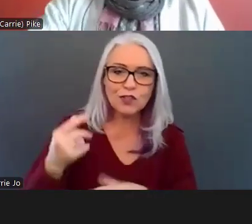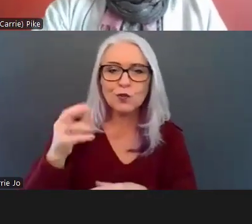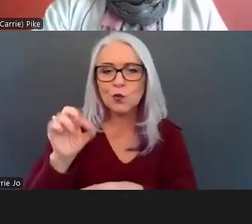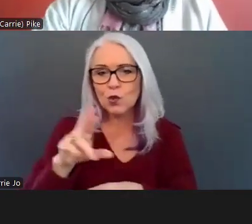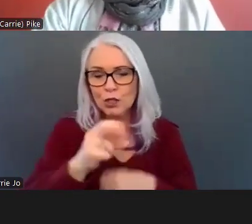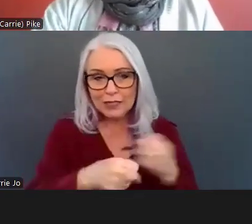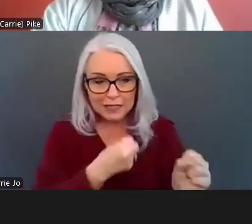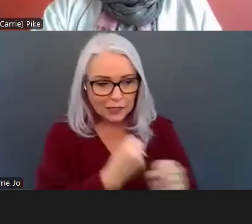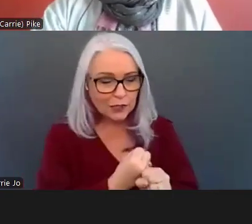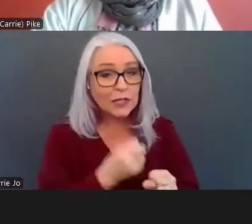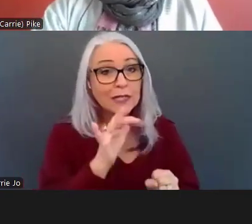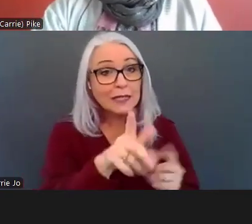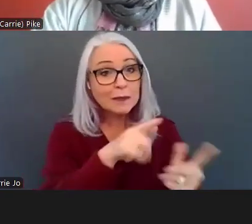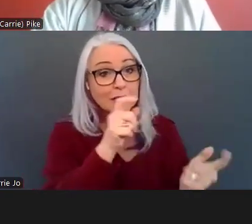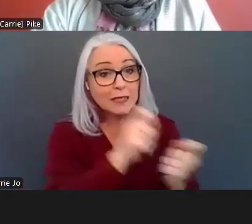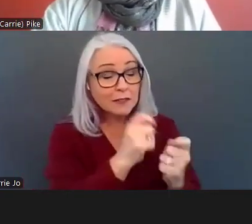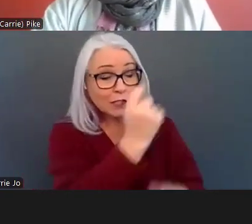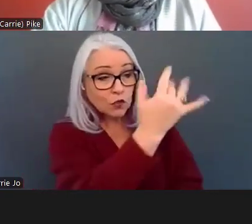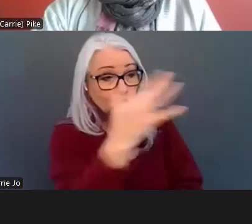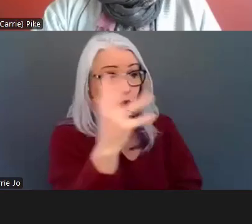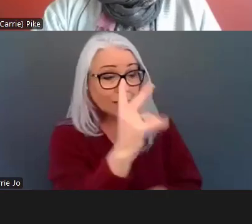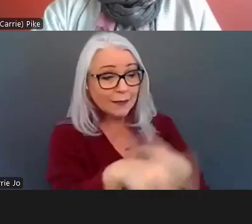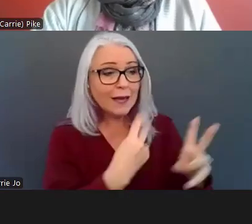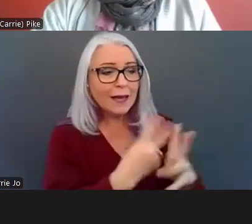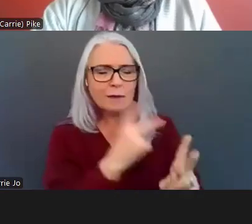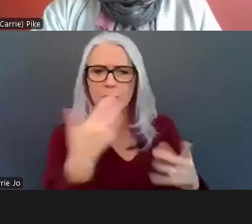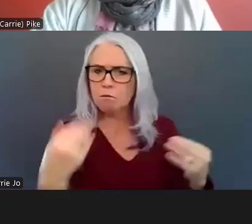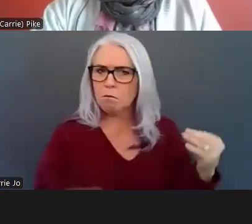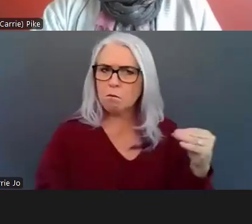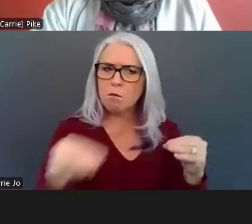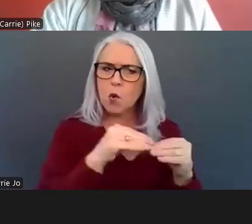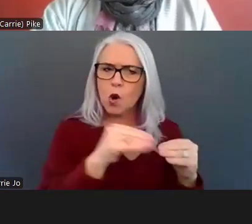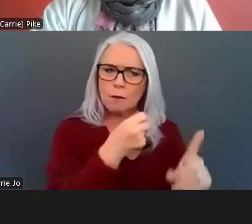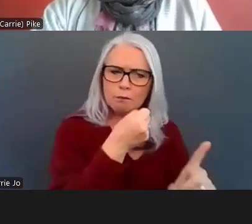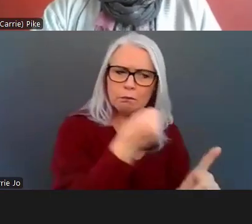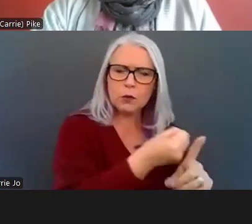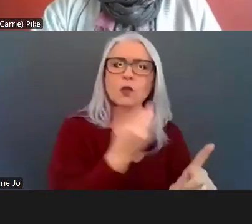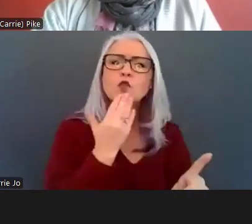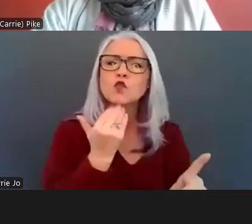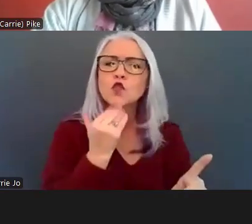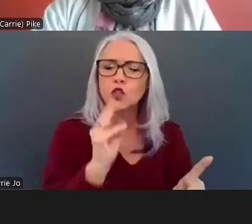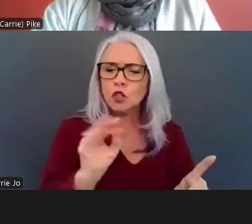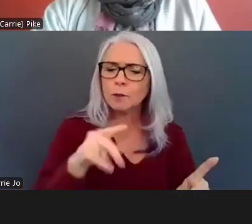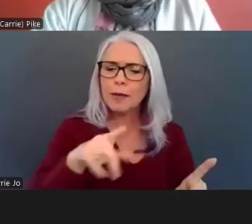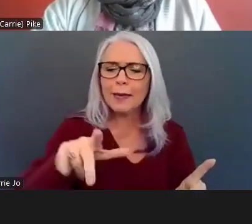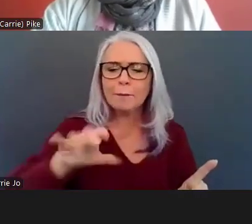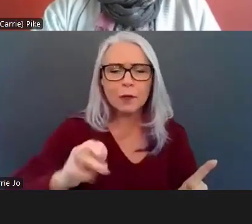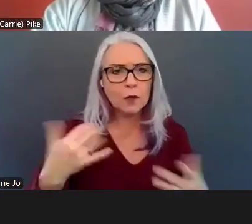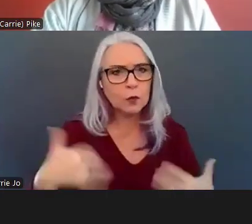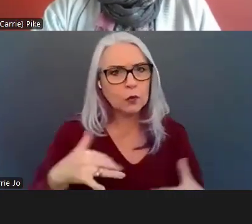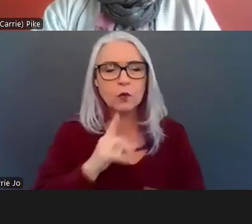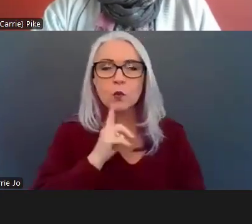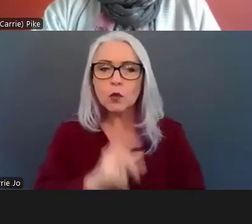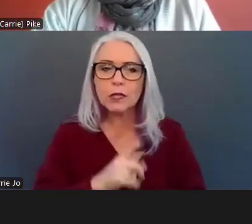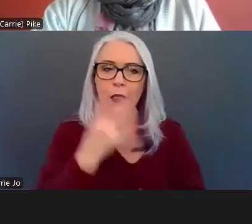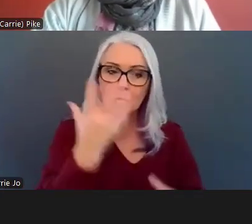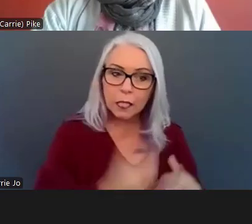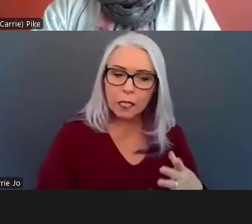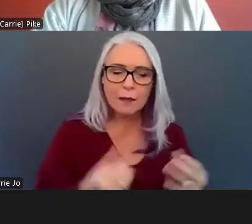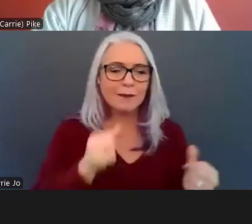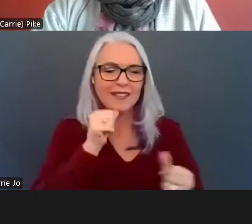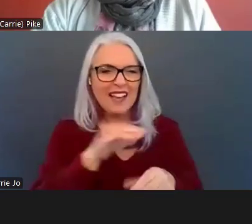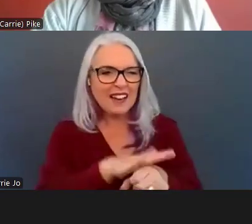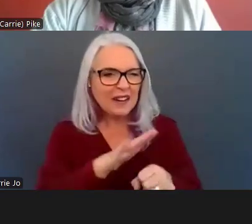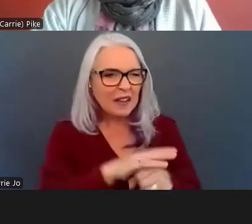certain tree species are definitely more impacted by that. It seems like sugar maple, for instance, looks like it's a real loser from losing snowpack,